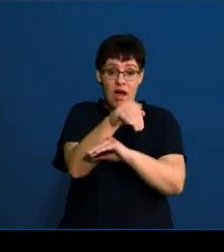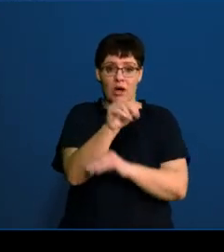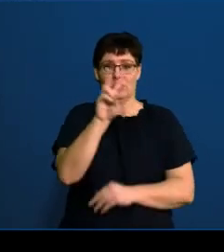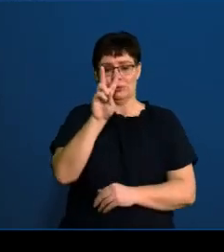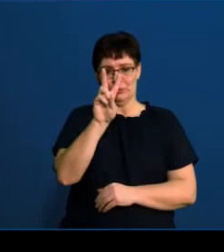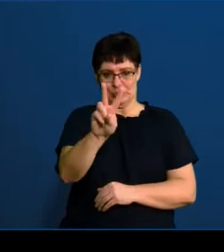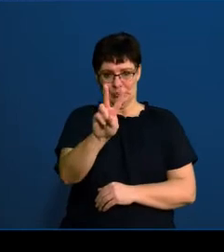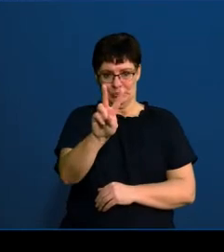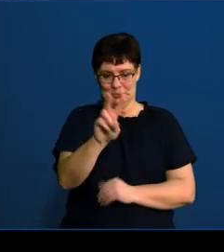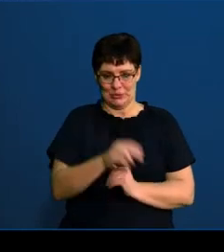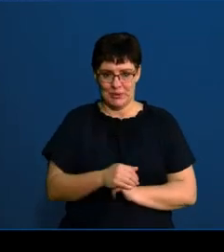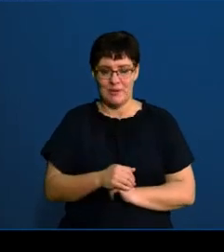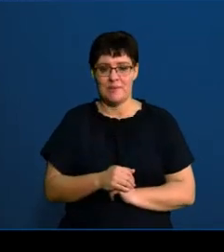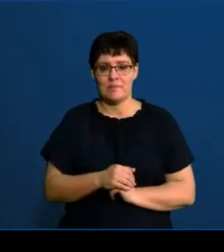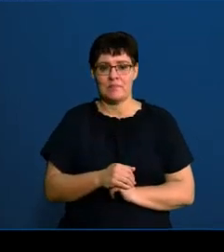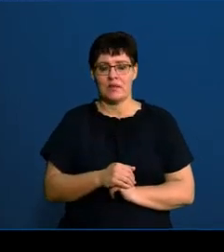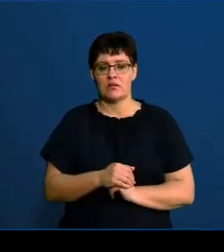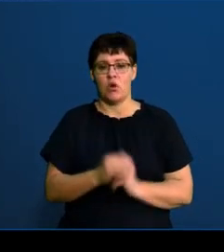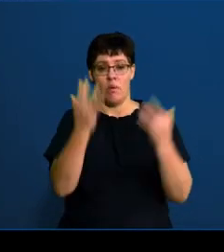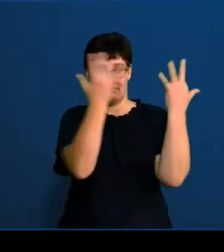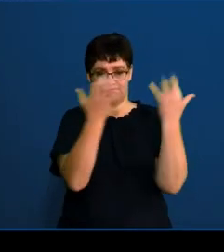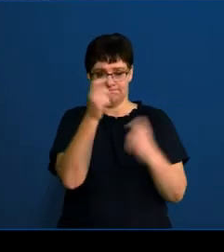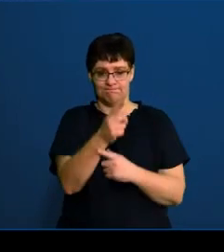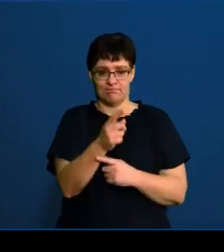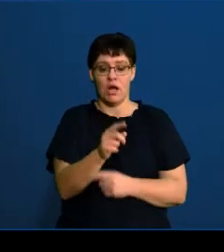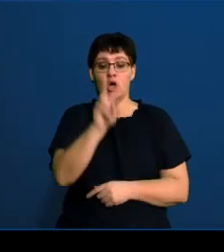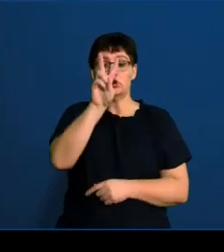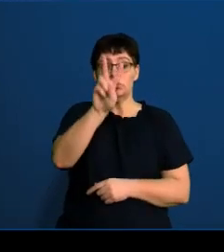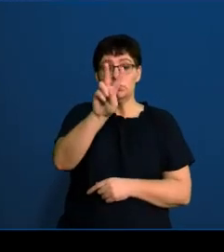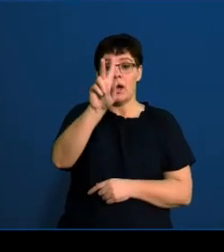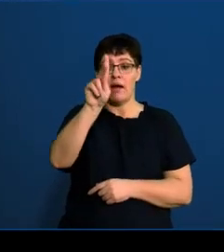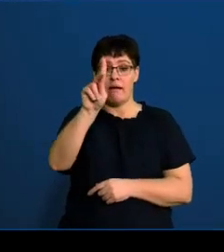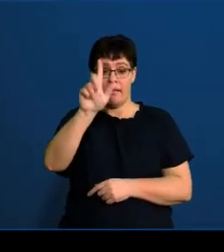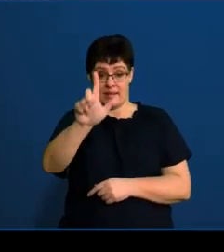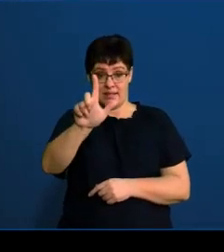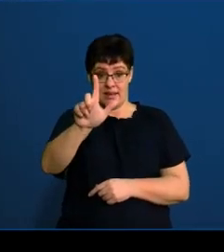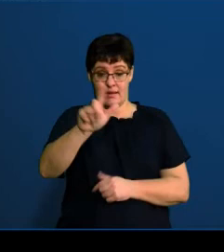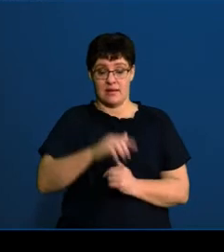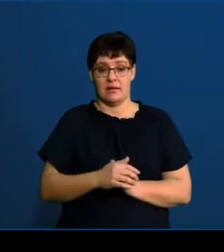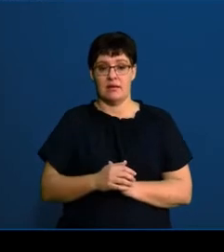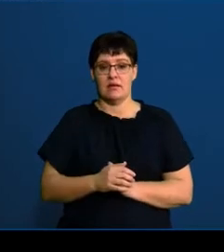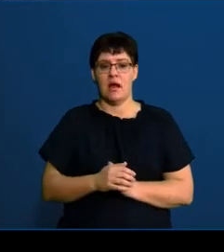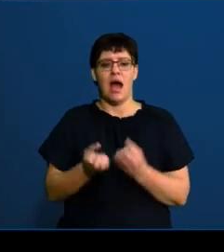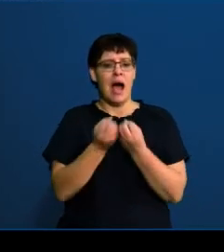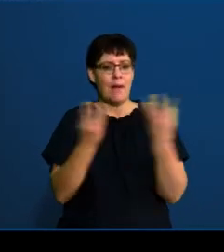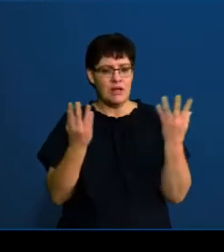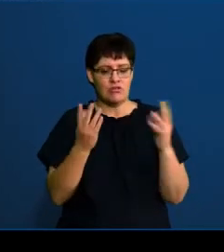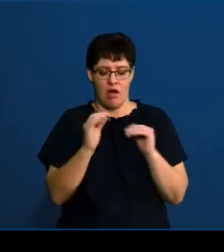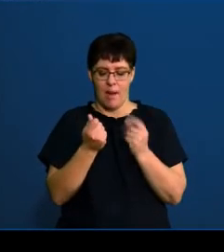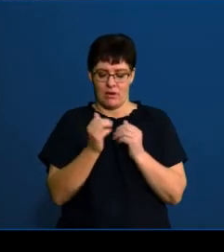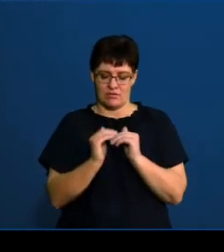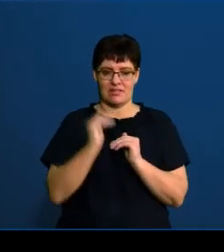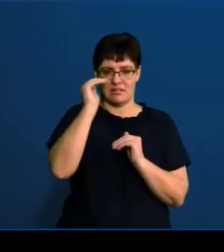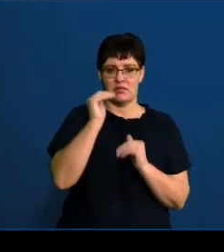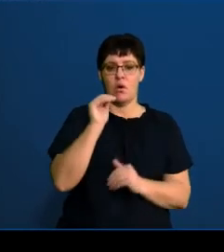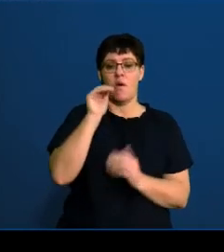So I'm going to be paying, I'm going to do the calculations here, 2 kilolitres at this higher rate of